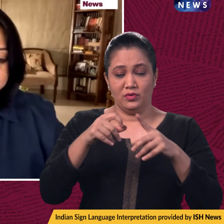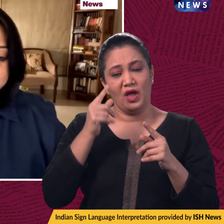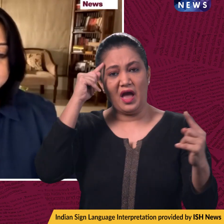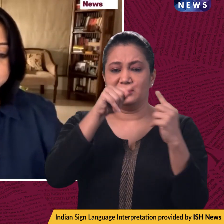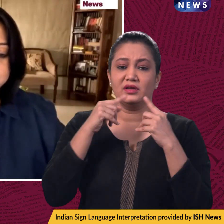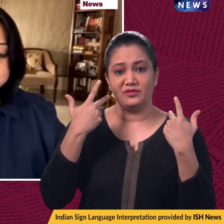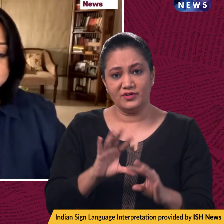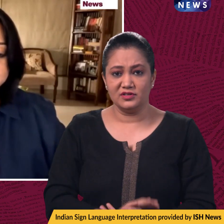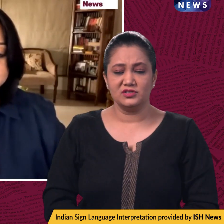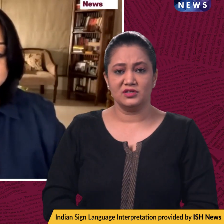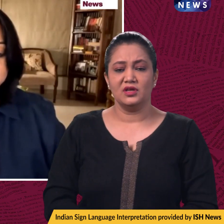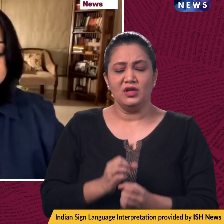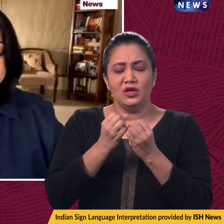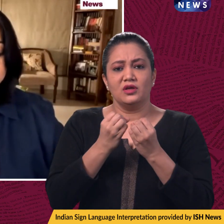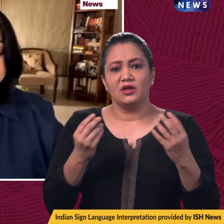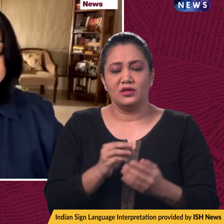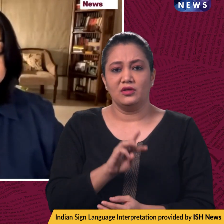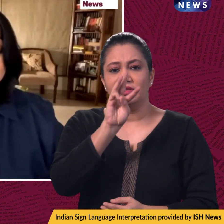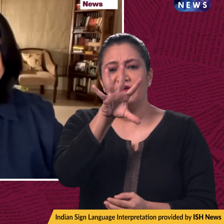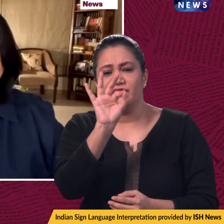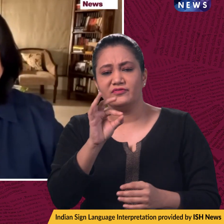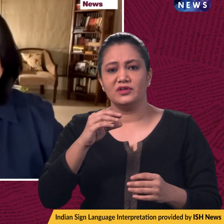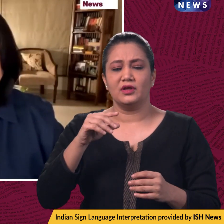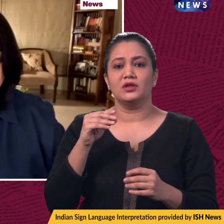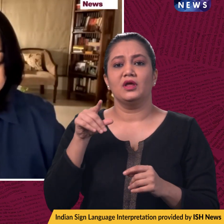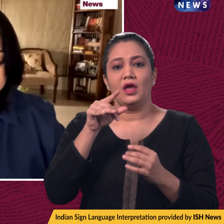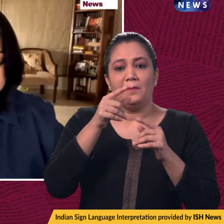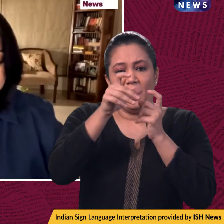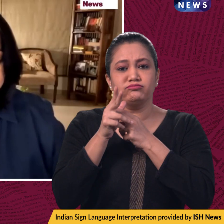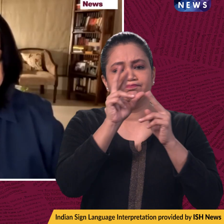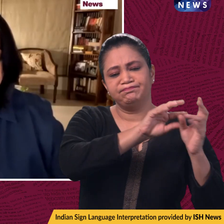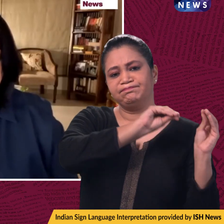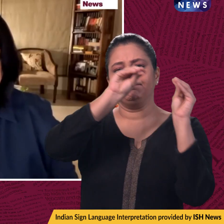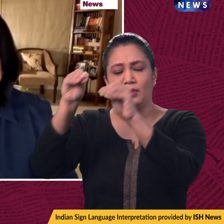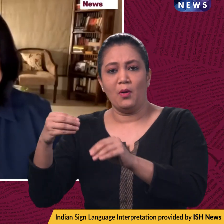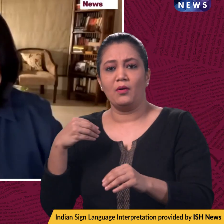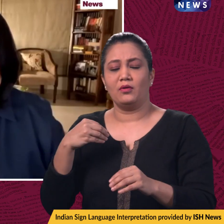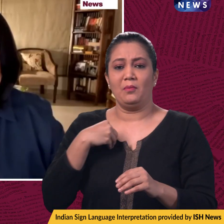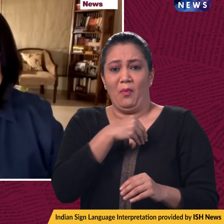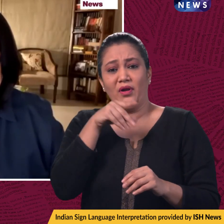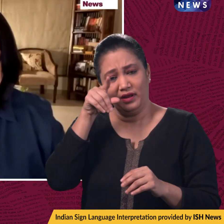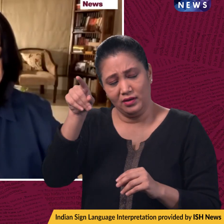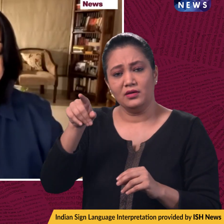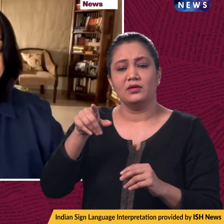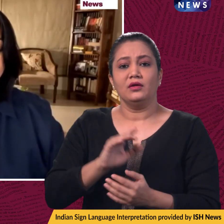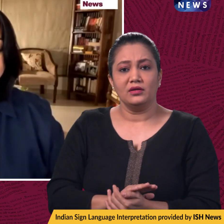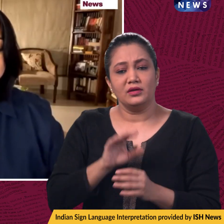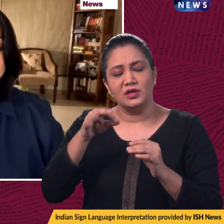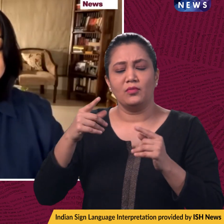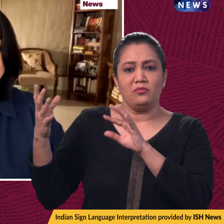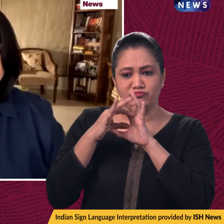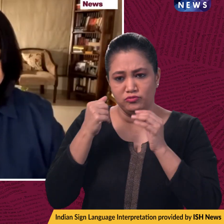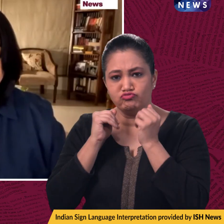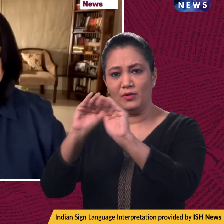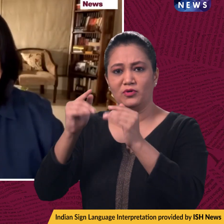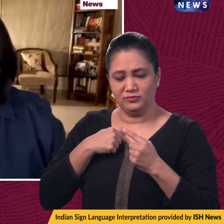has agreed in the meantime to send 350 troops to Poland in a move intended to demonstrate that the two countries